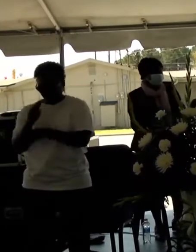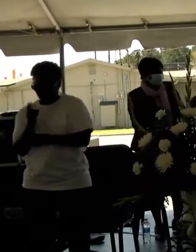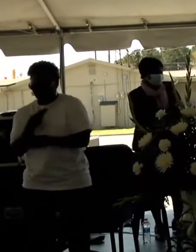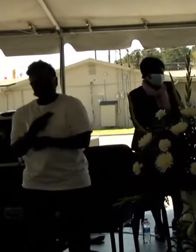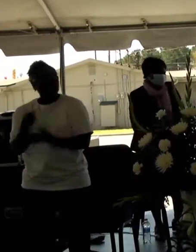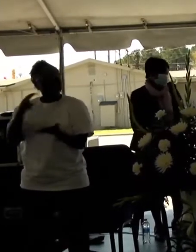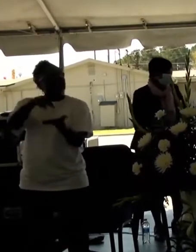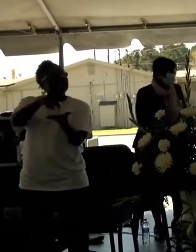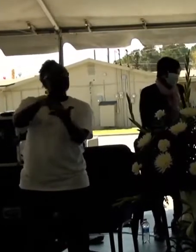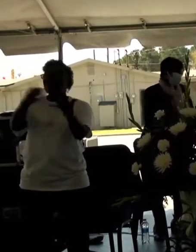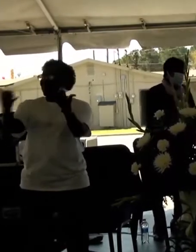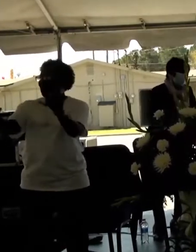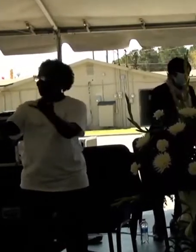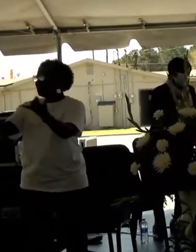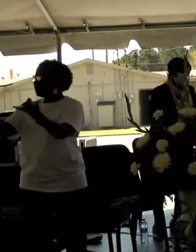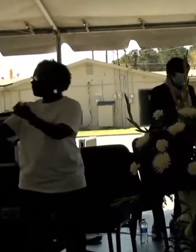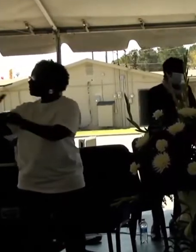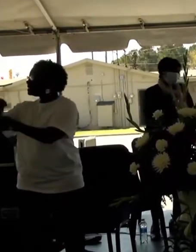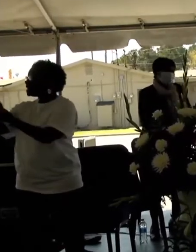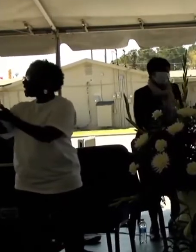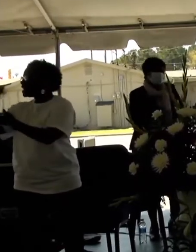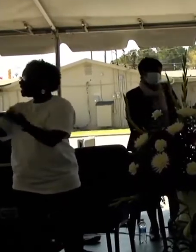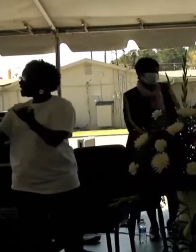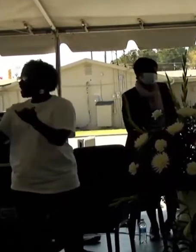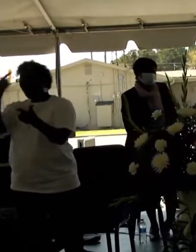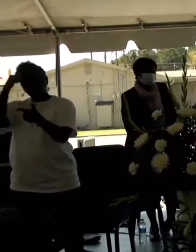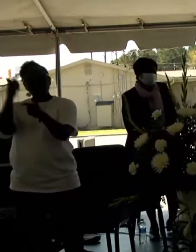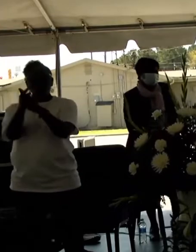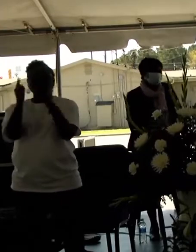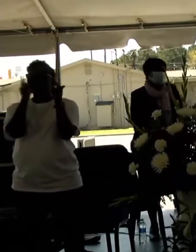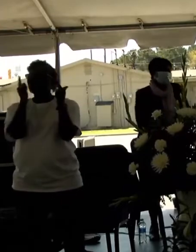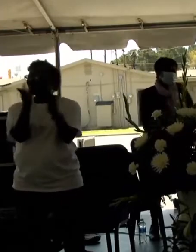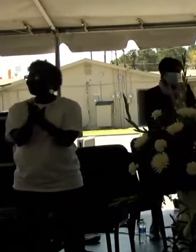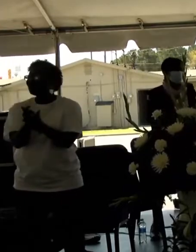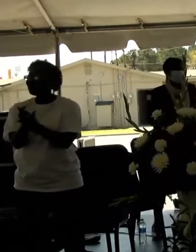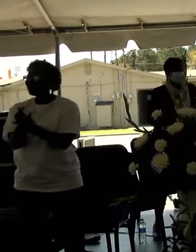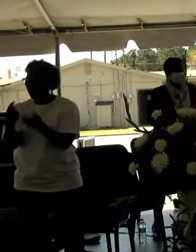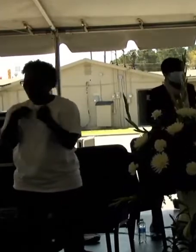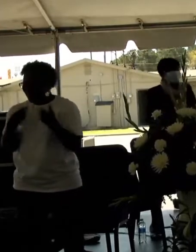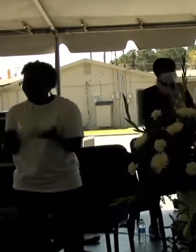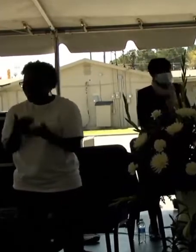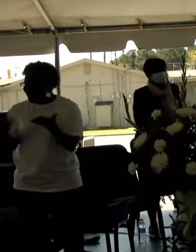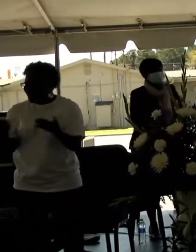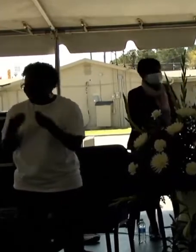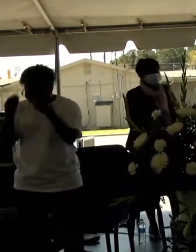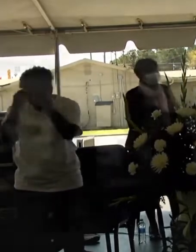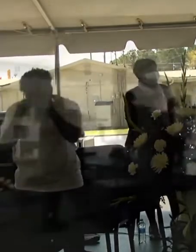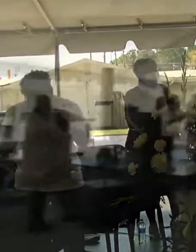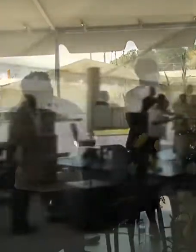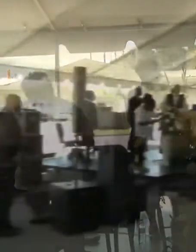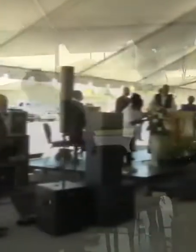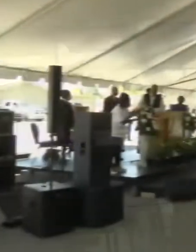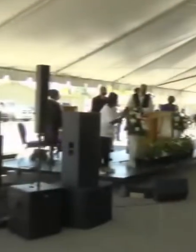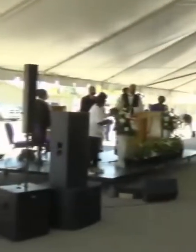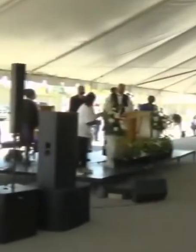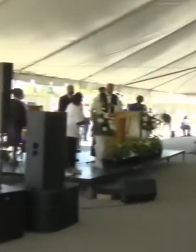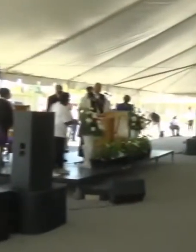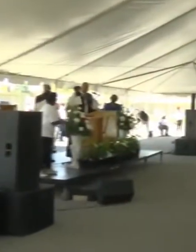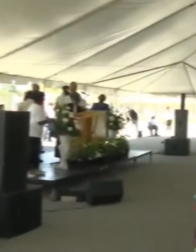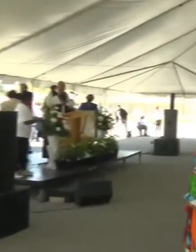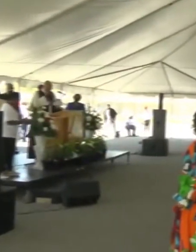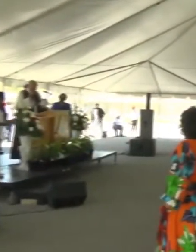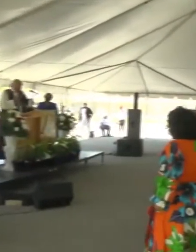Stand to your feet, brothers and sisters. I didn't know it came with all of this. Well, I stopped by to tell you that the foot tub